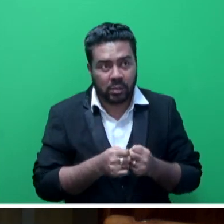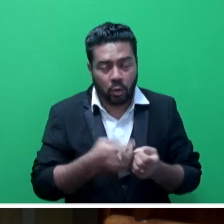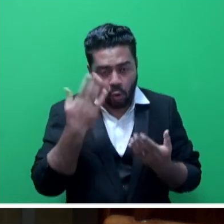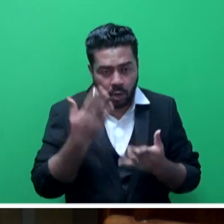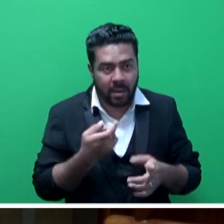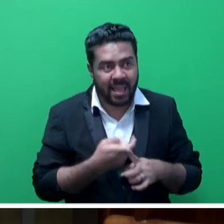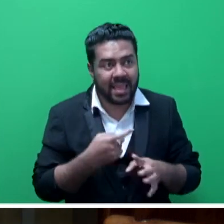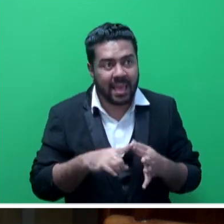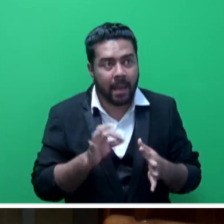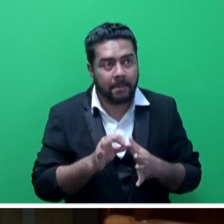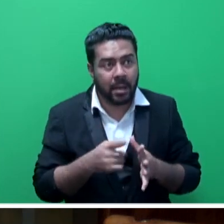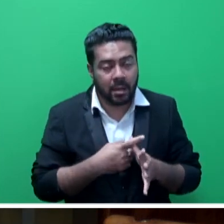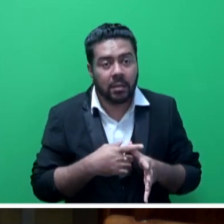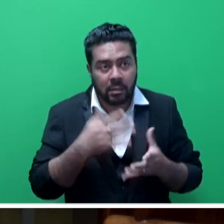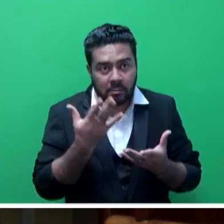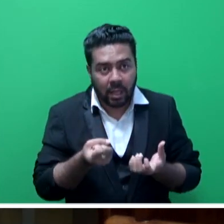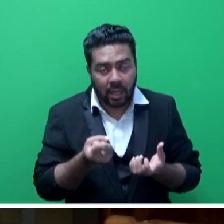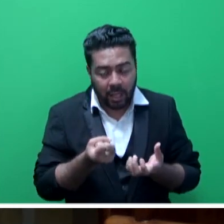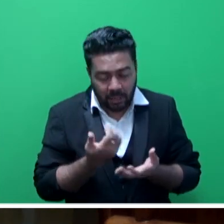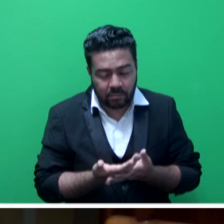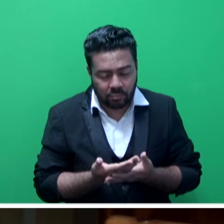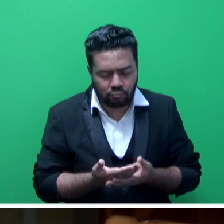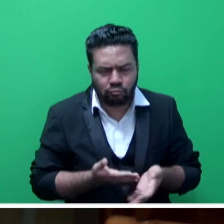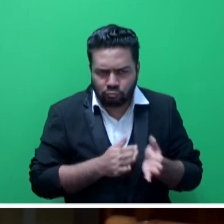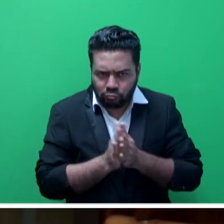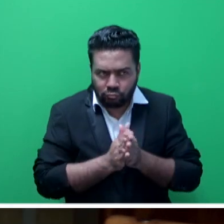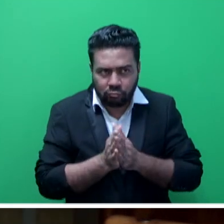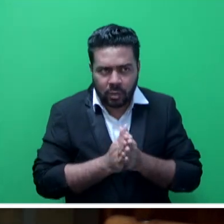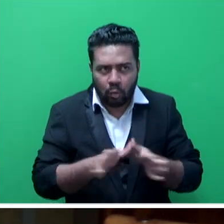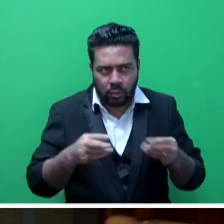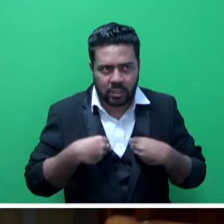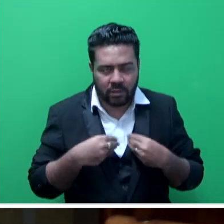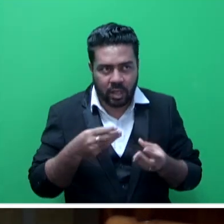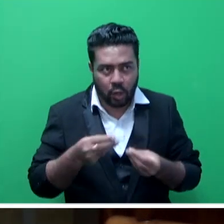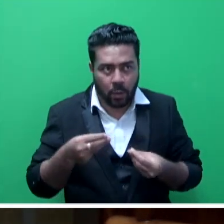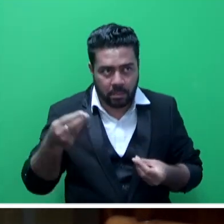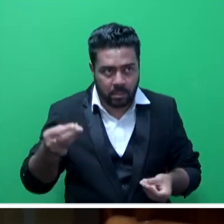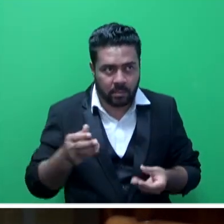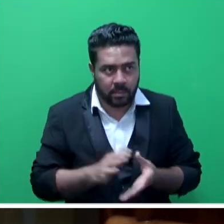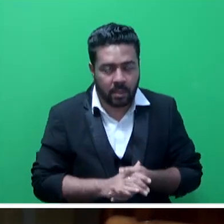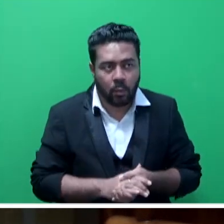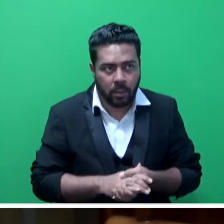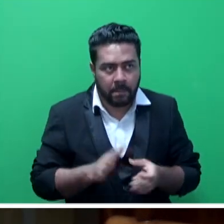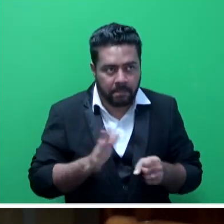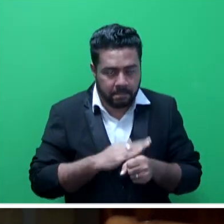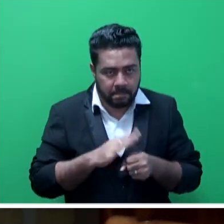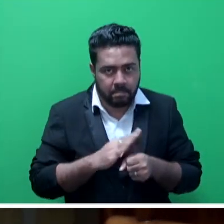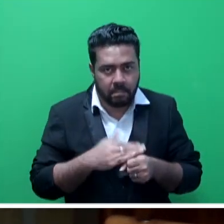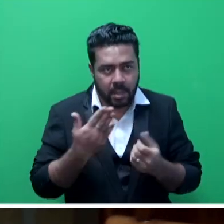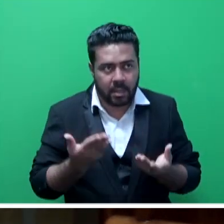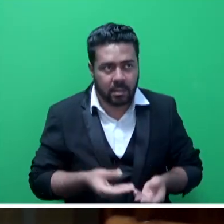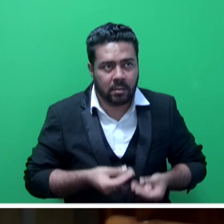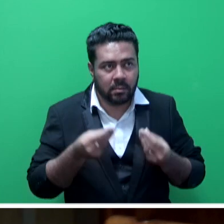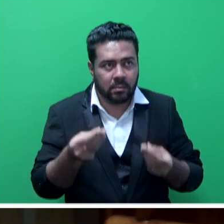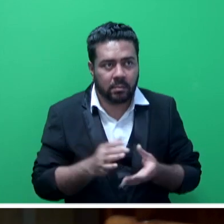has shown a keen interest in receiving a copy of this. Honorable Kepa, I will definitely make it available to you and